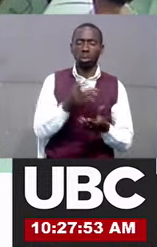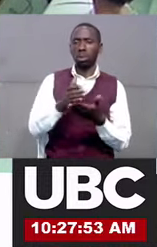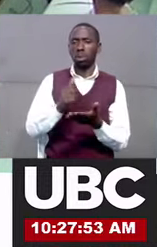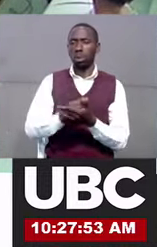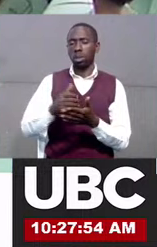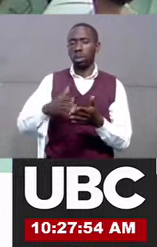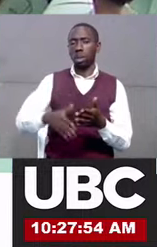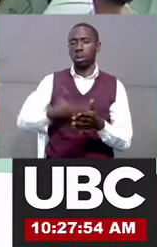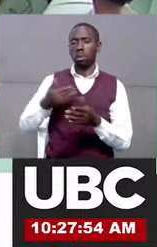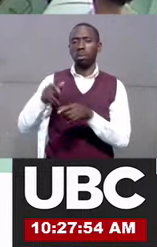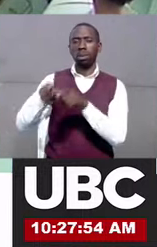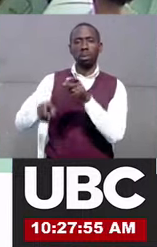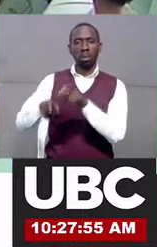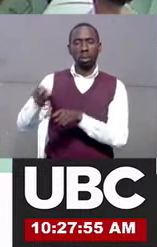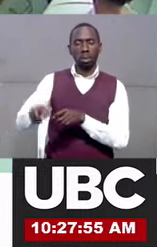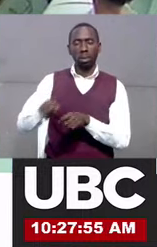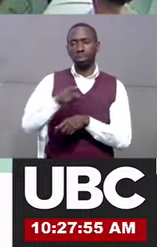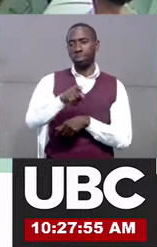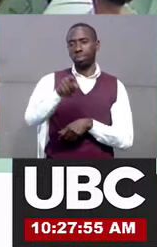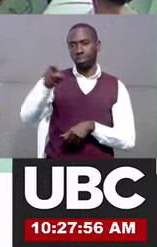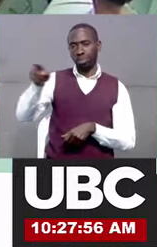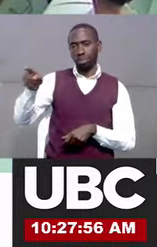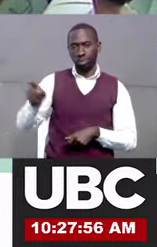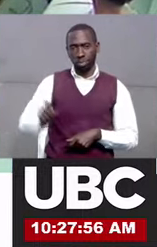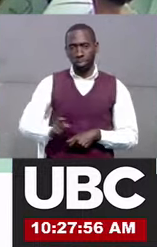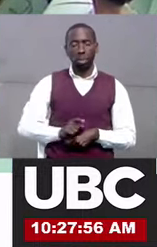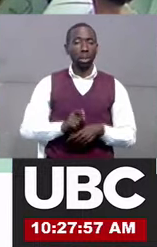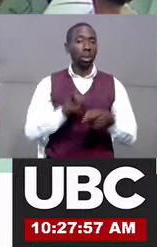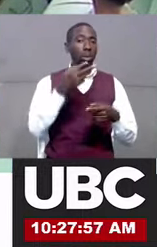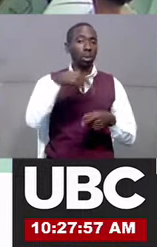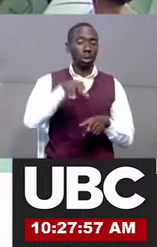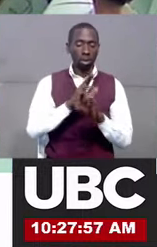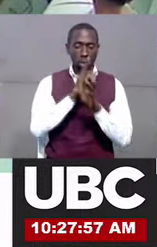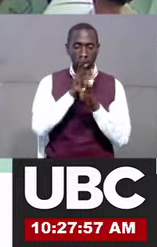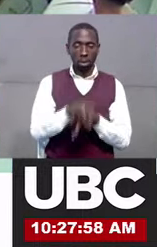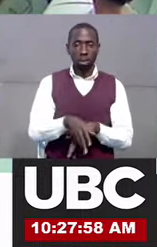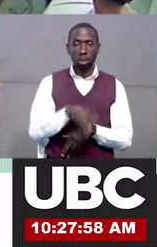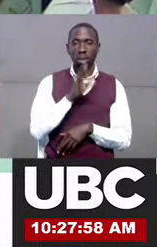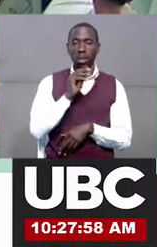people. Right Honourable Speaker, in the last